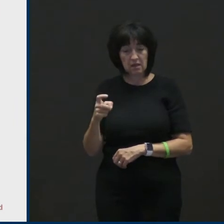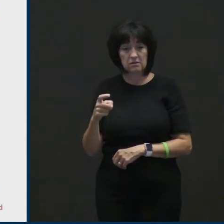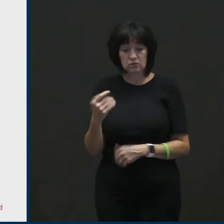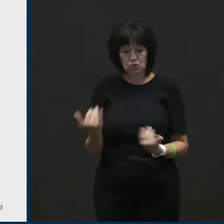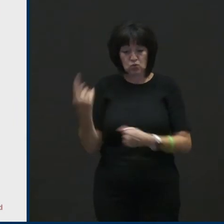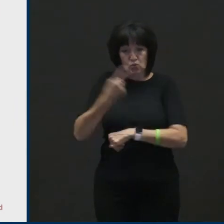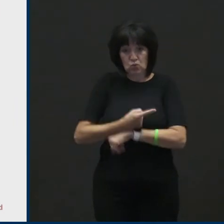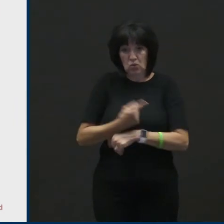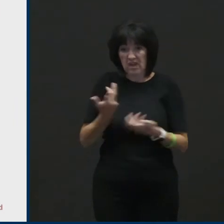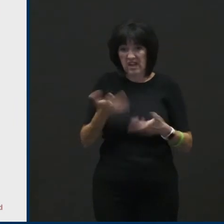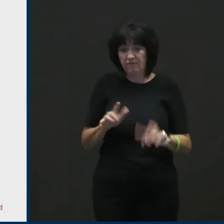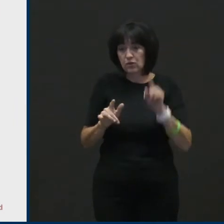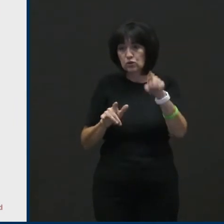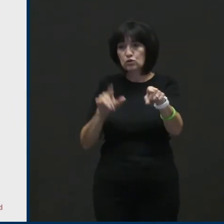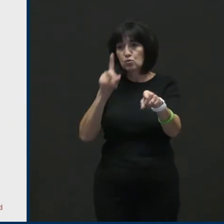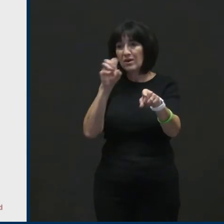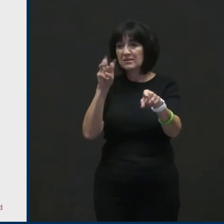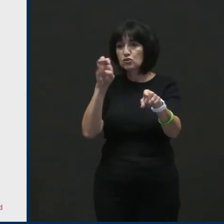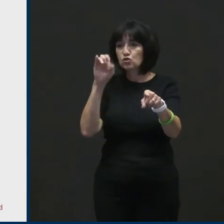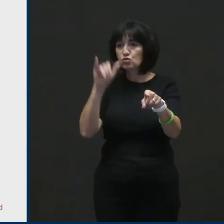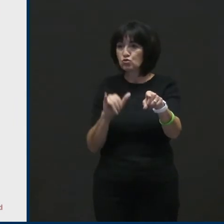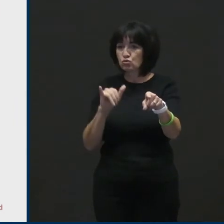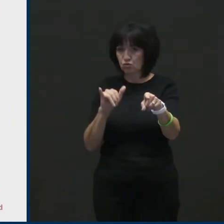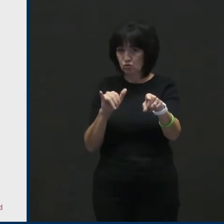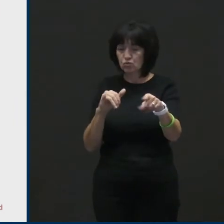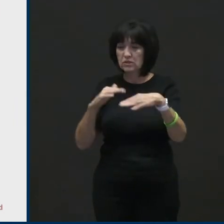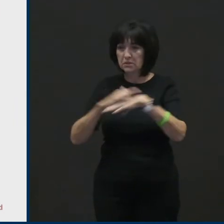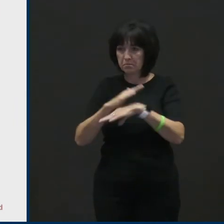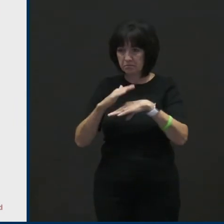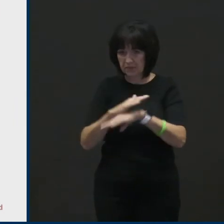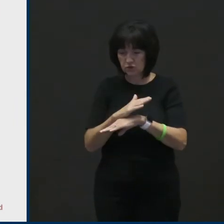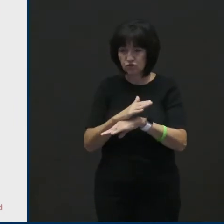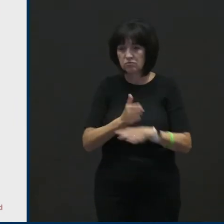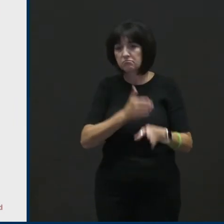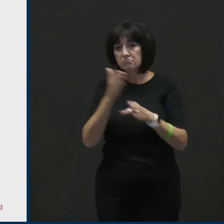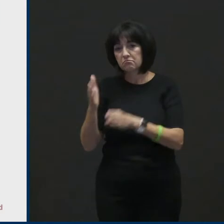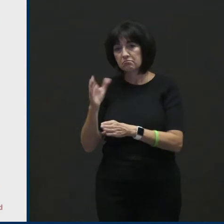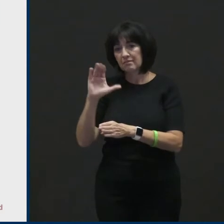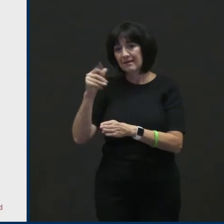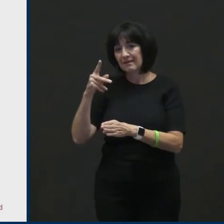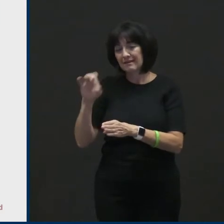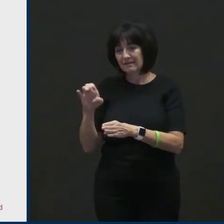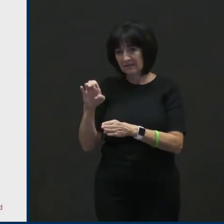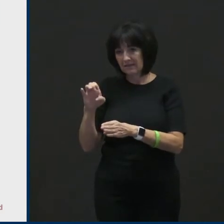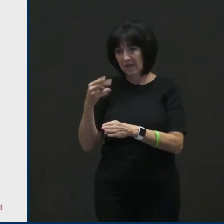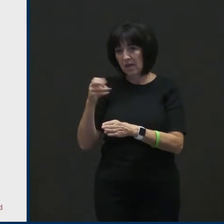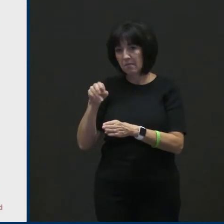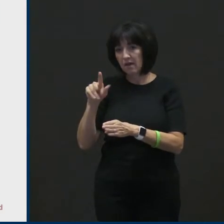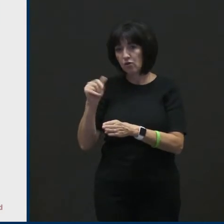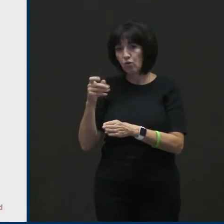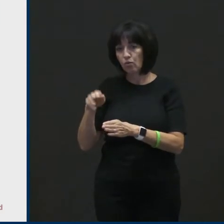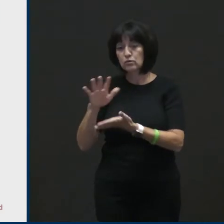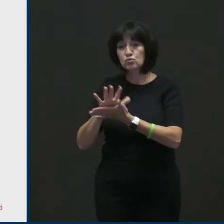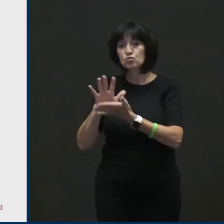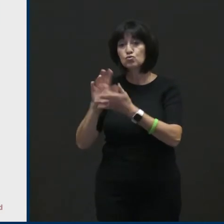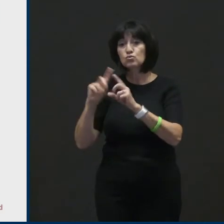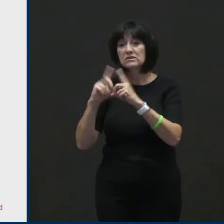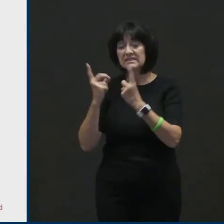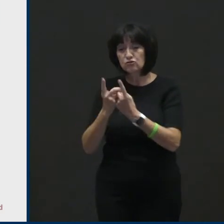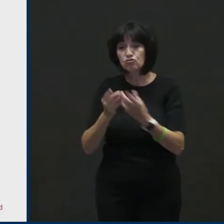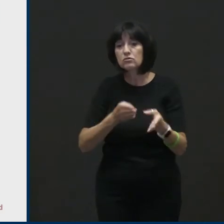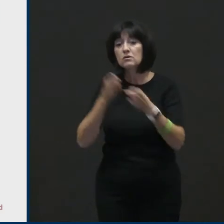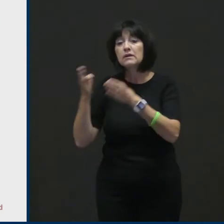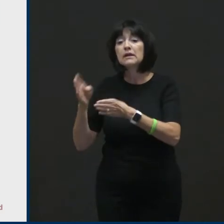two at two of the different middle schools in the Cape Penelope School District. And BB is standing by to assist us if needed be with